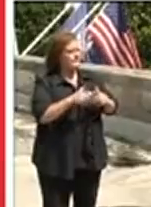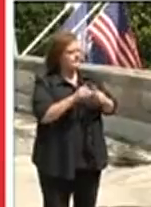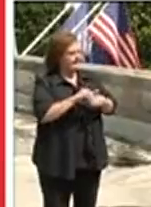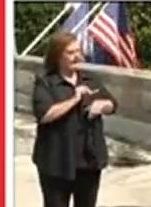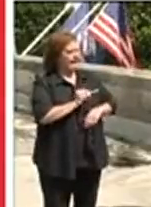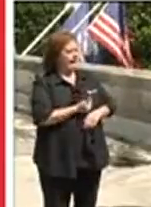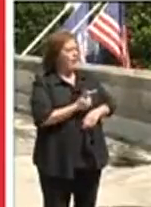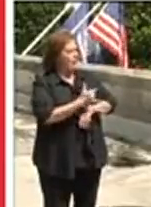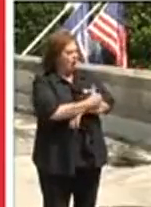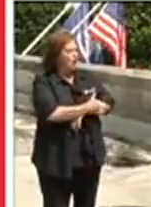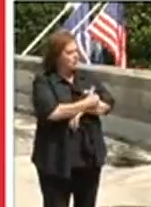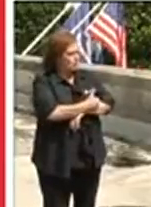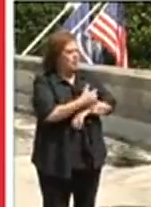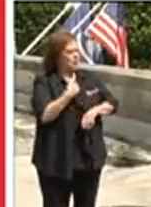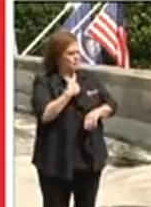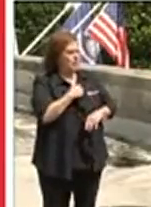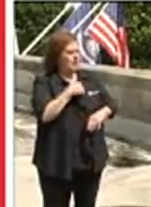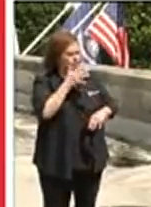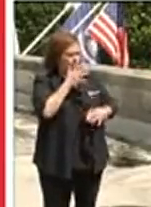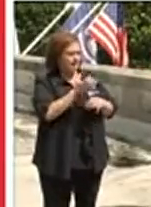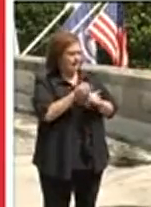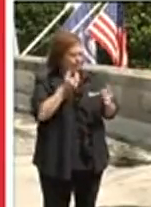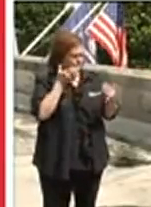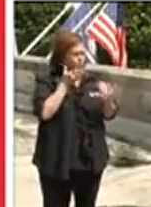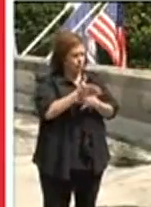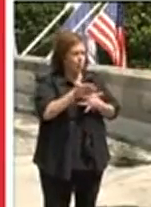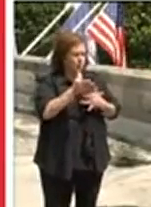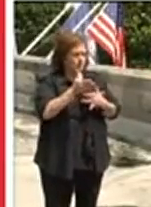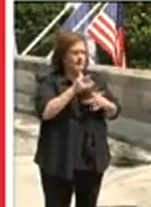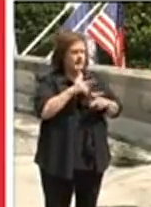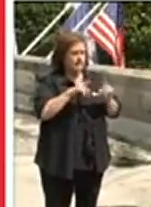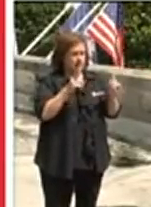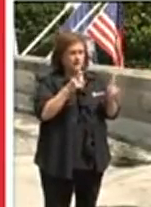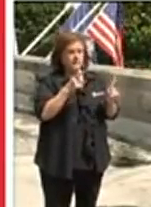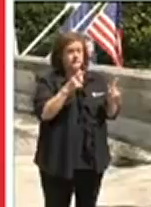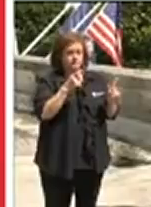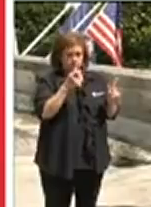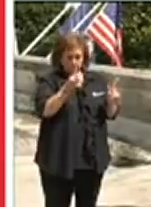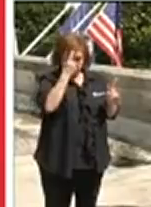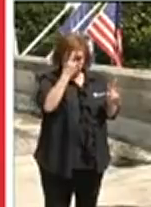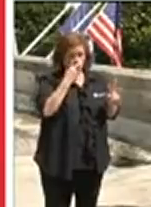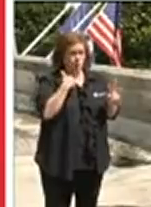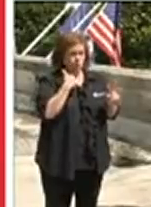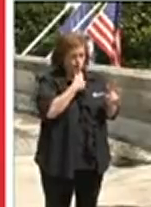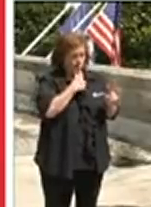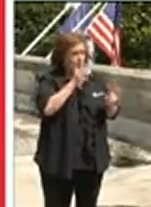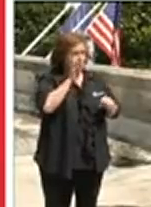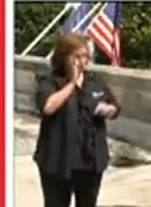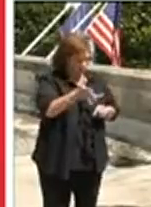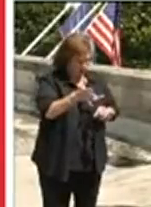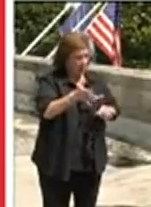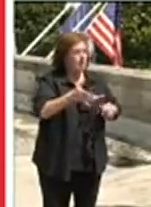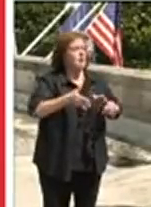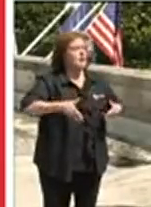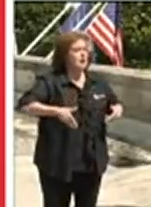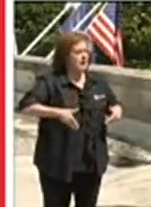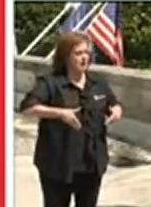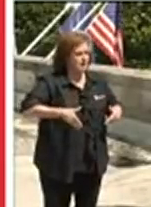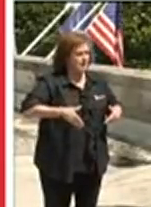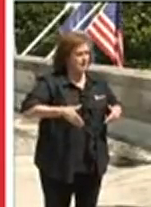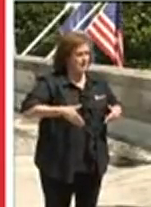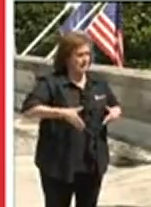through it, no doubt about it, as we've demonstrated that we will and we can move those vehicles,